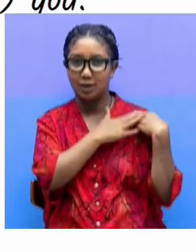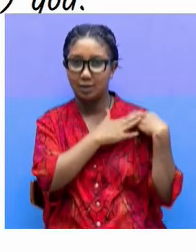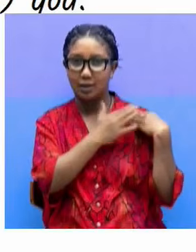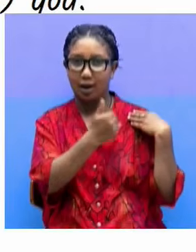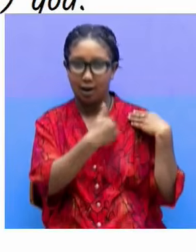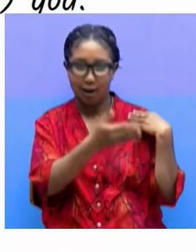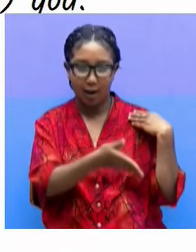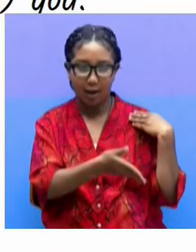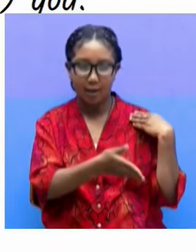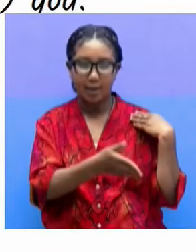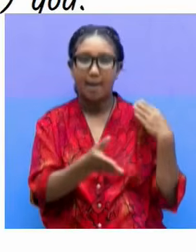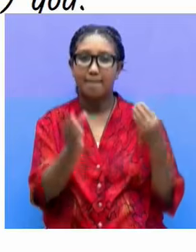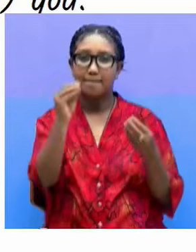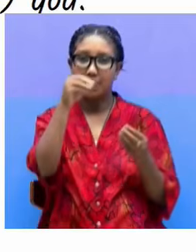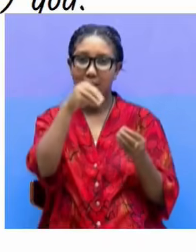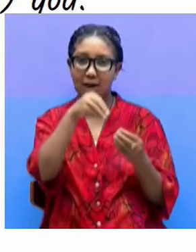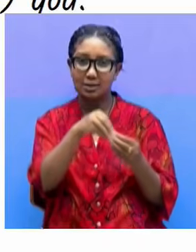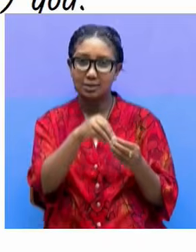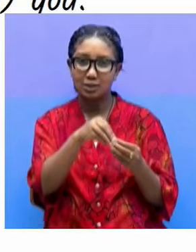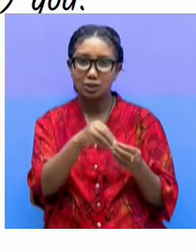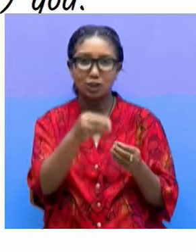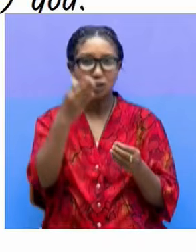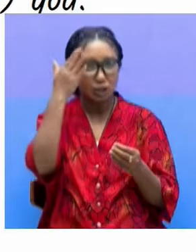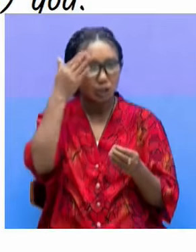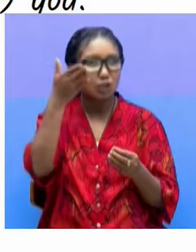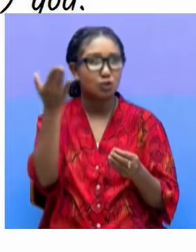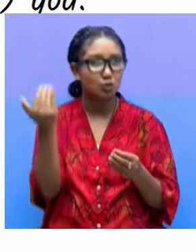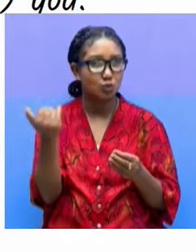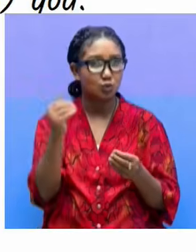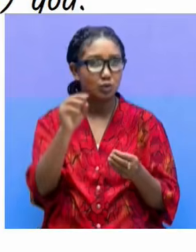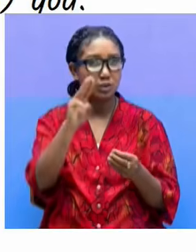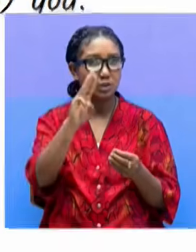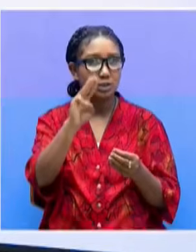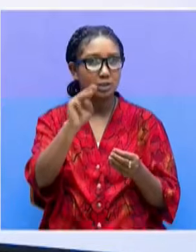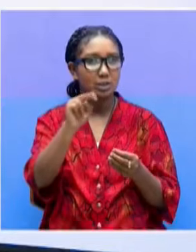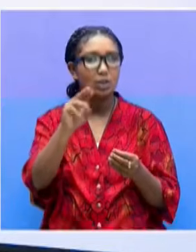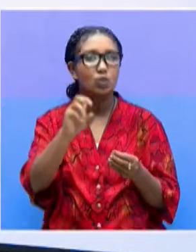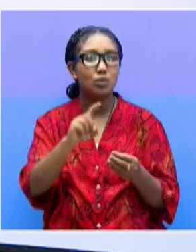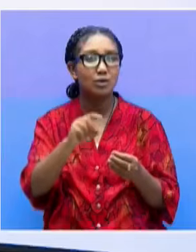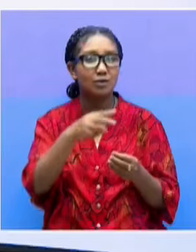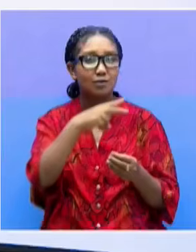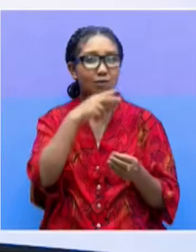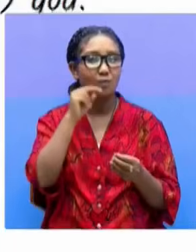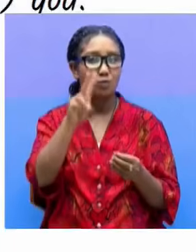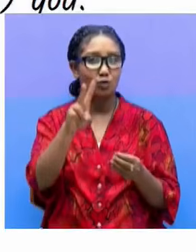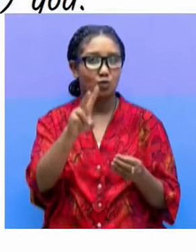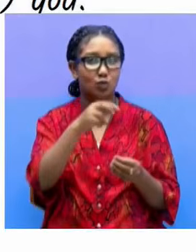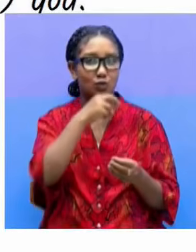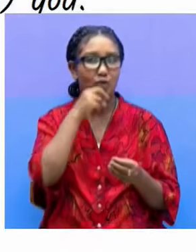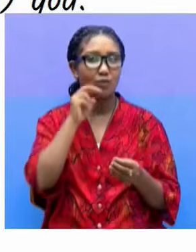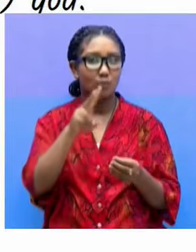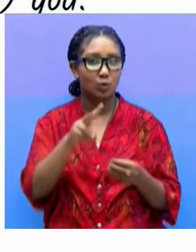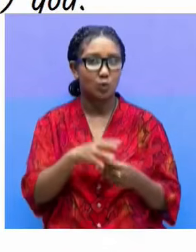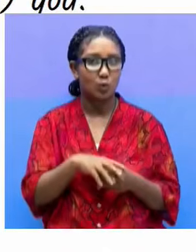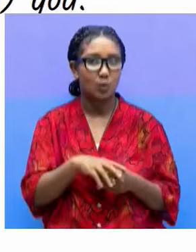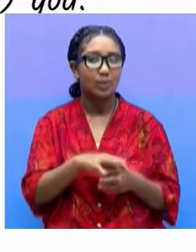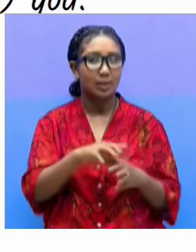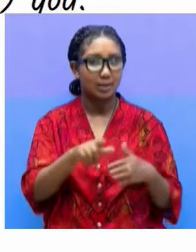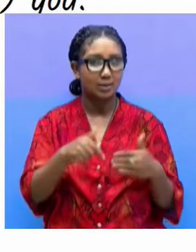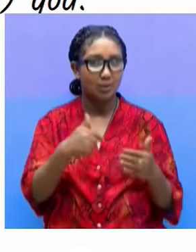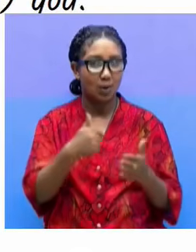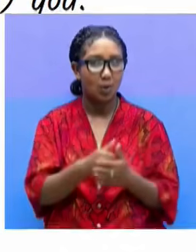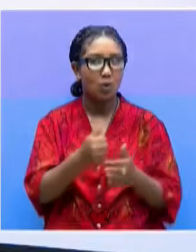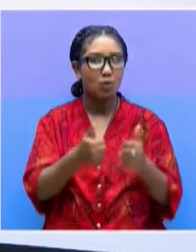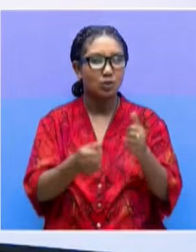okay, plus knew. It is what? Verb 2, very good. So,